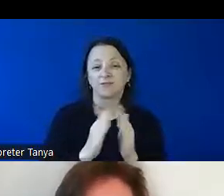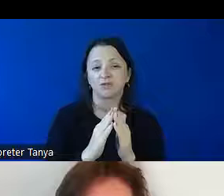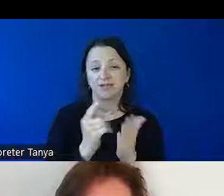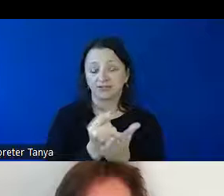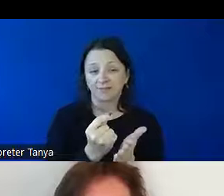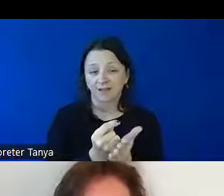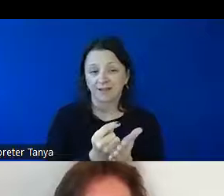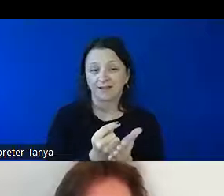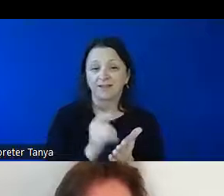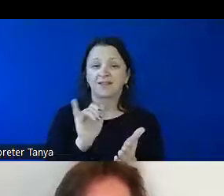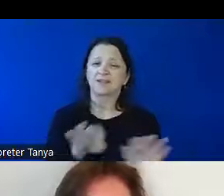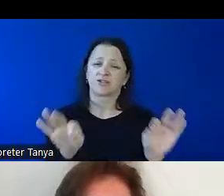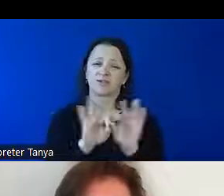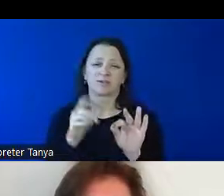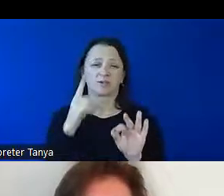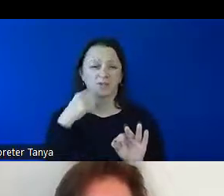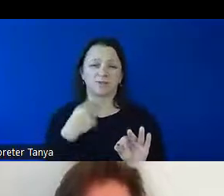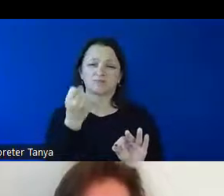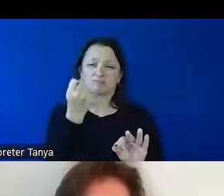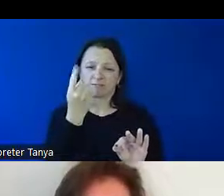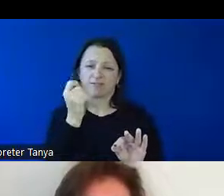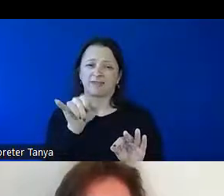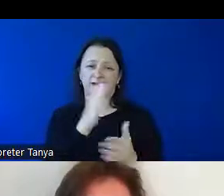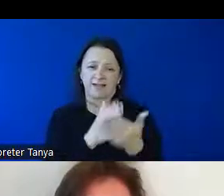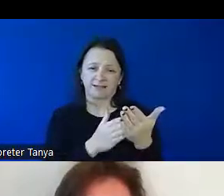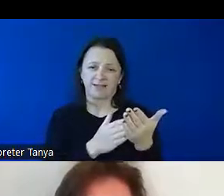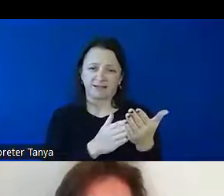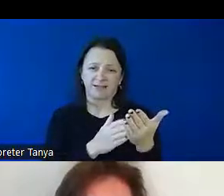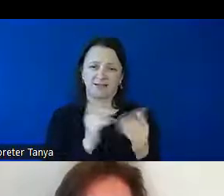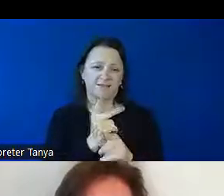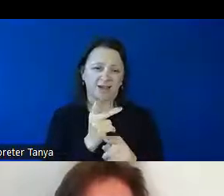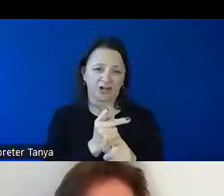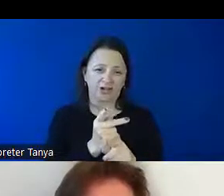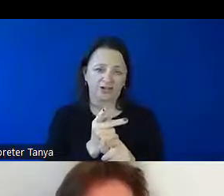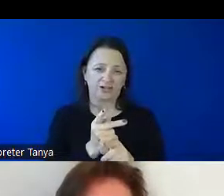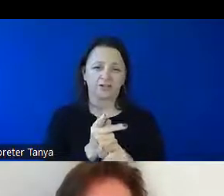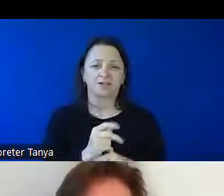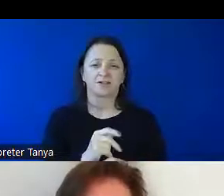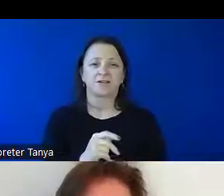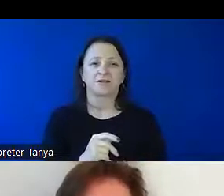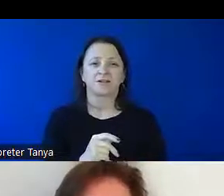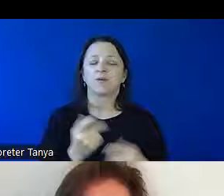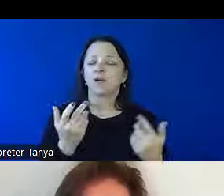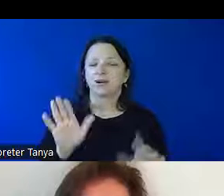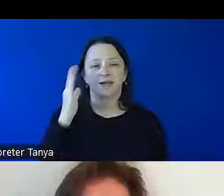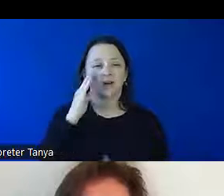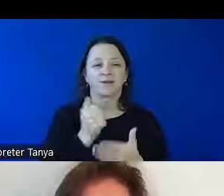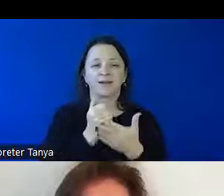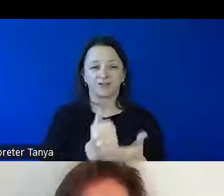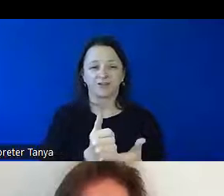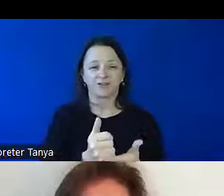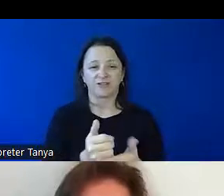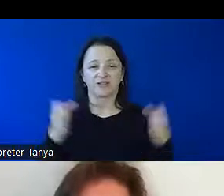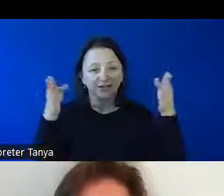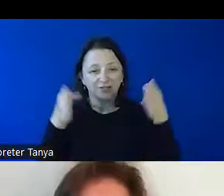treatment is critical for us to understand that aspect of care. We know that interventions targeting